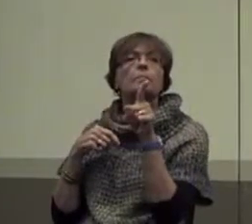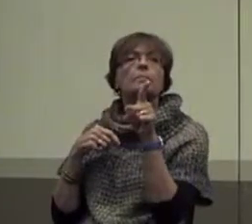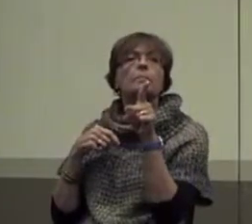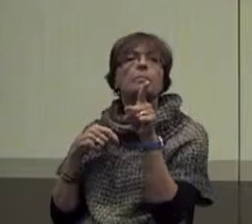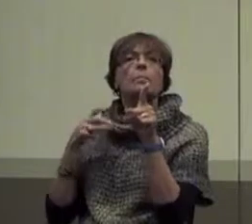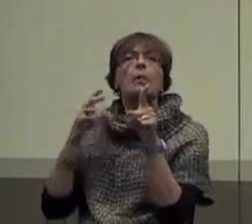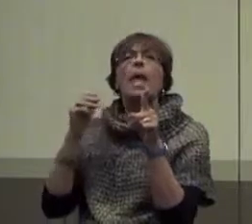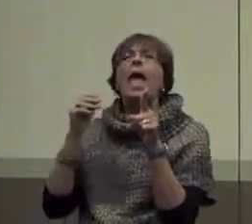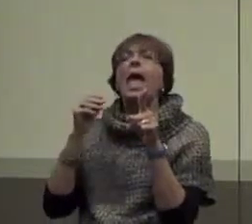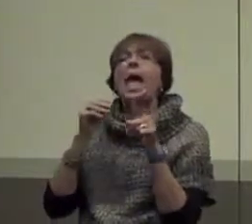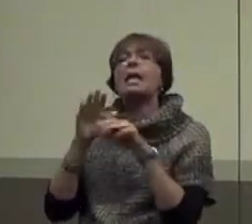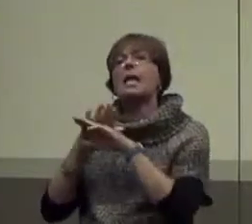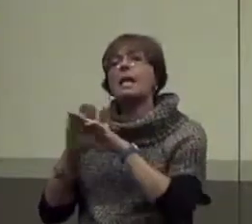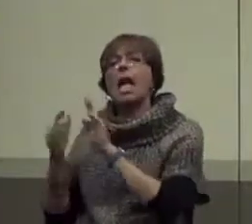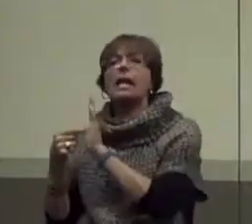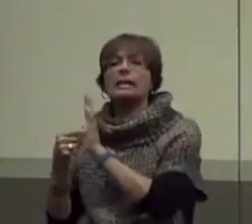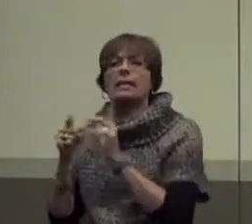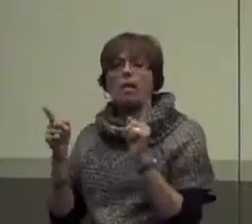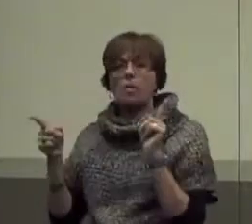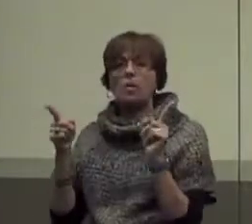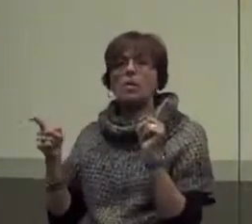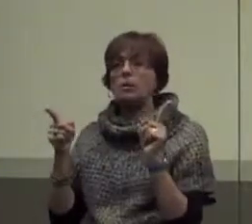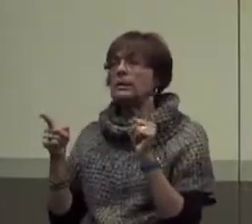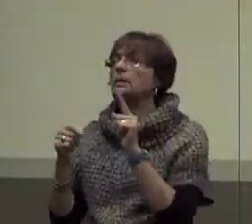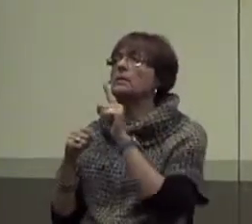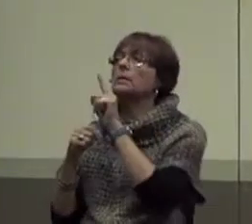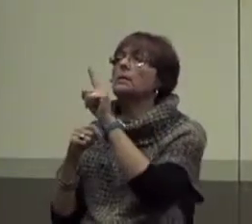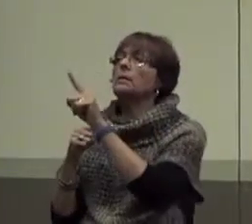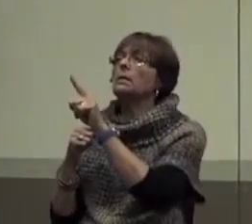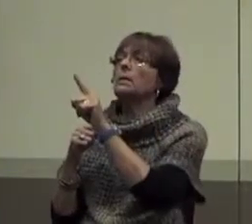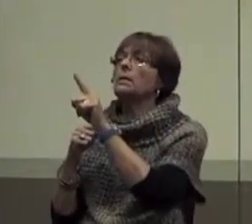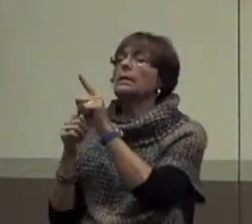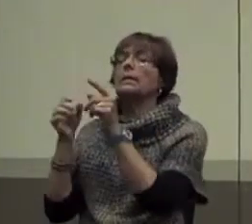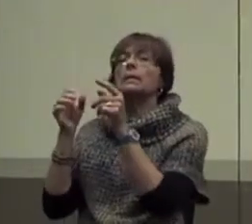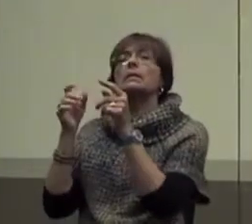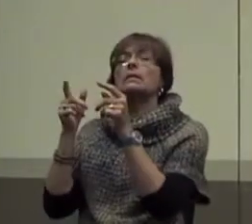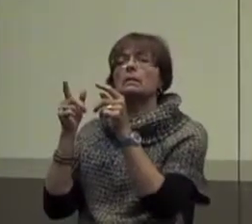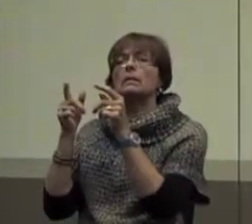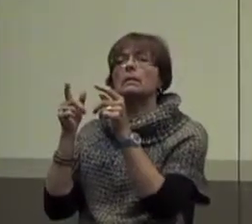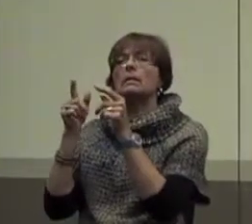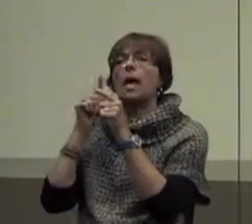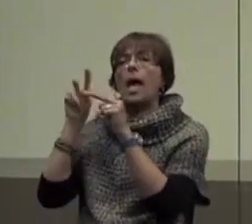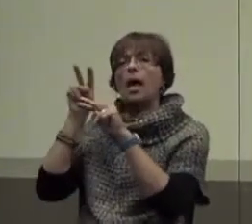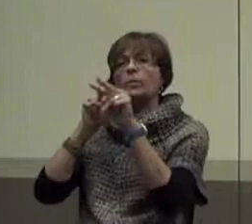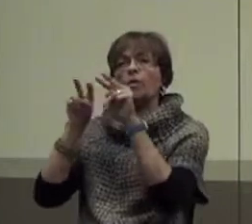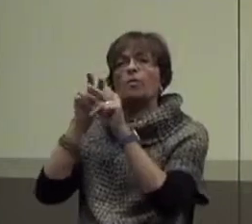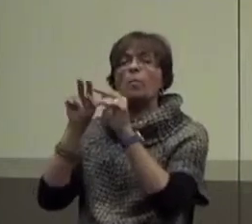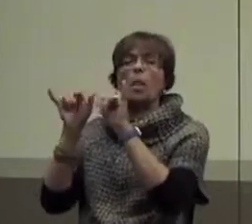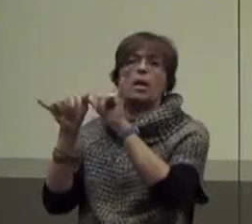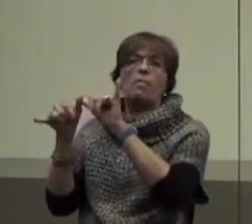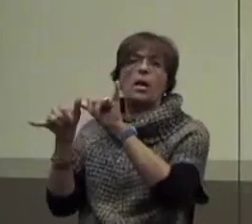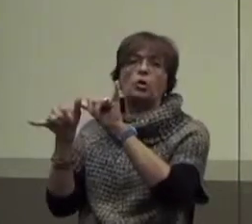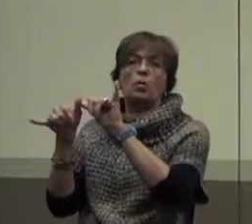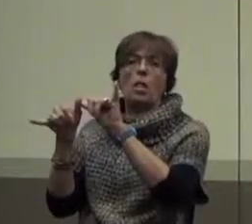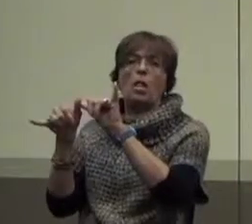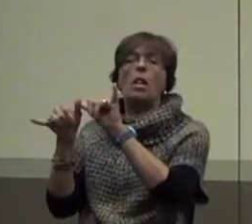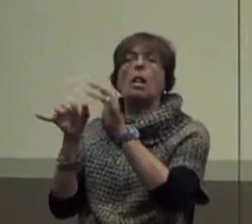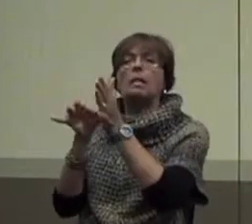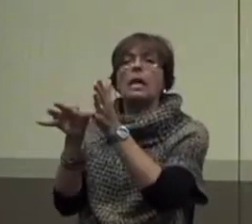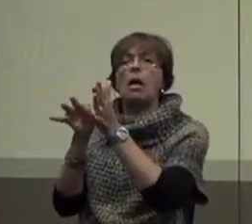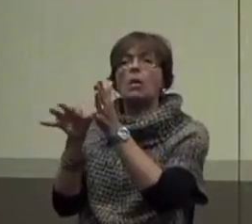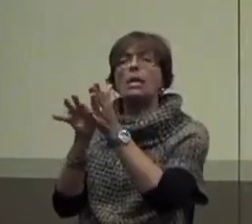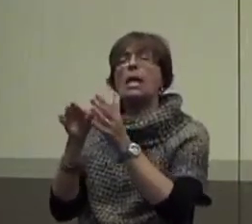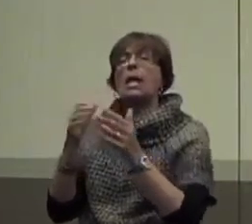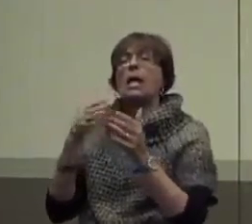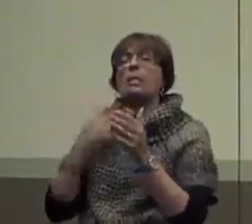And non-example. And non-examples. Good. Give you a... Sentence of numbers. Okay, how observable and measurable, we can count that. And remember my